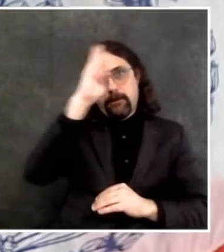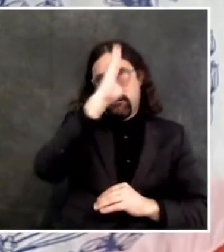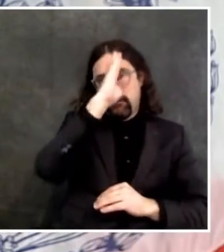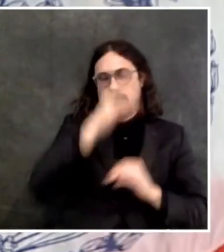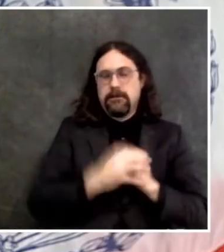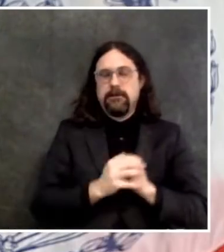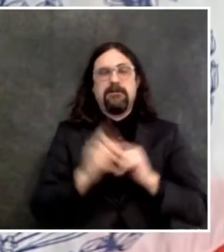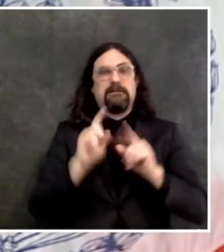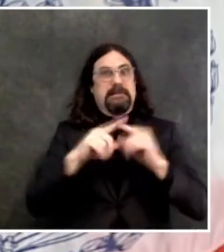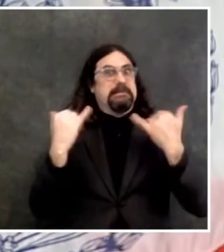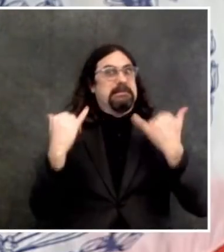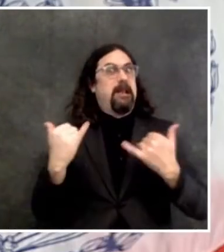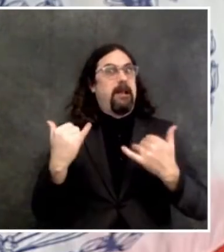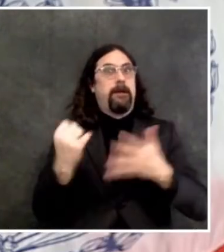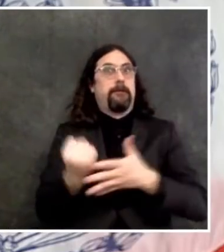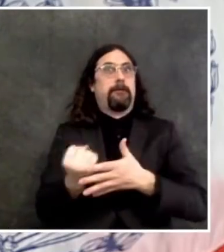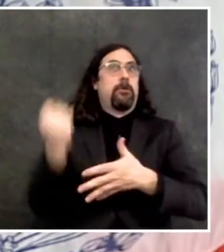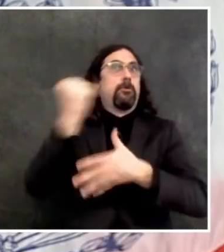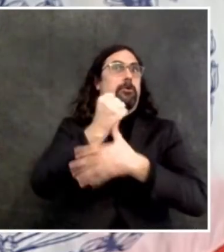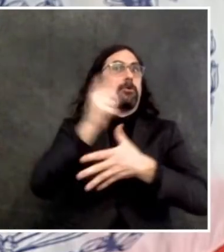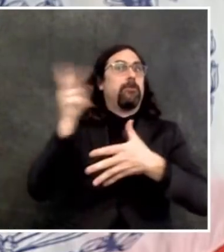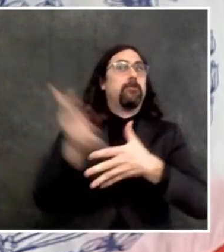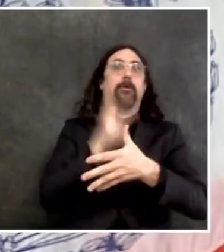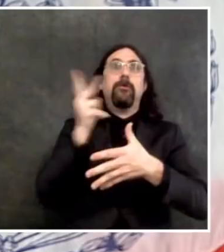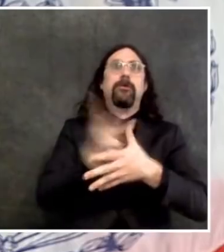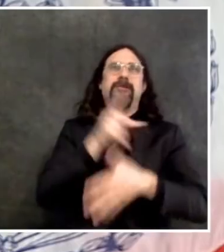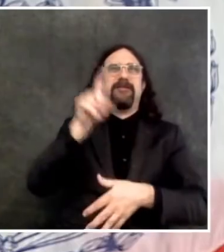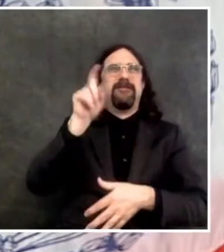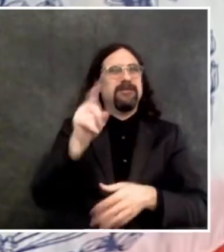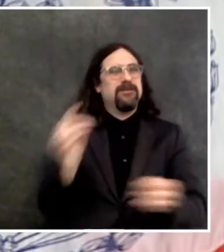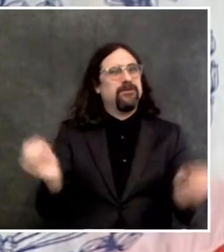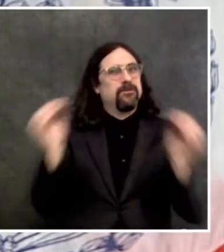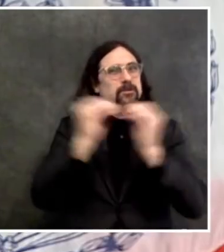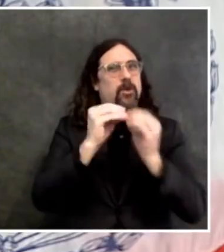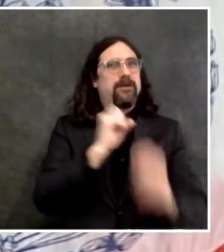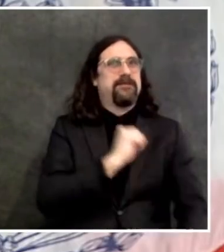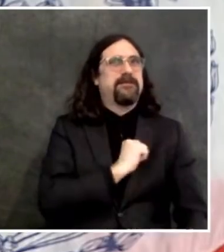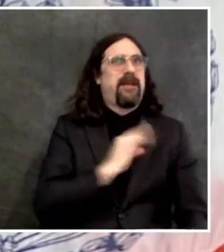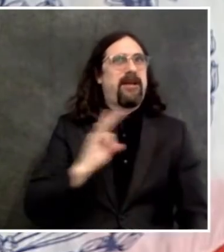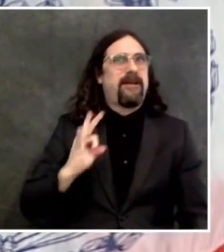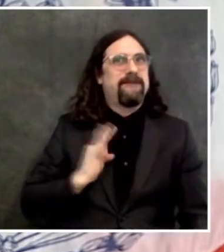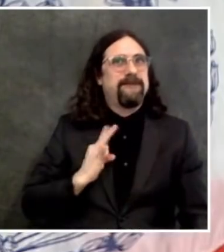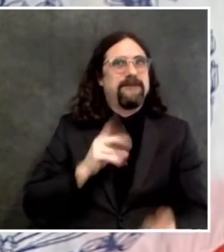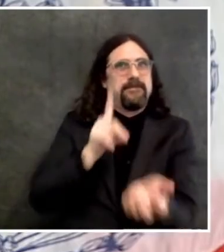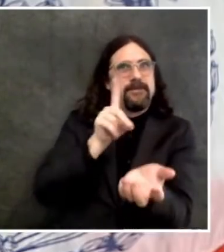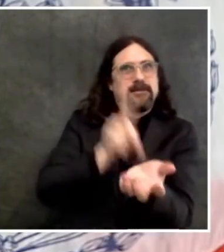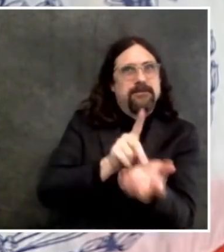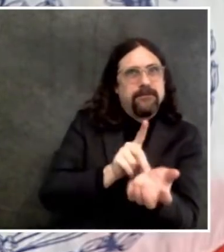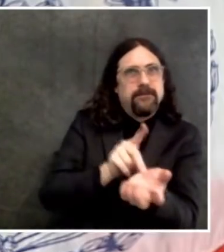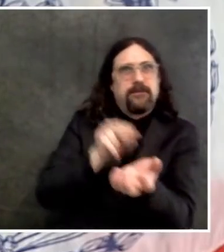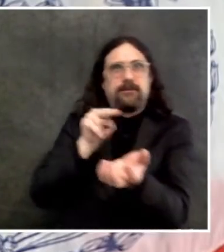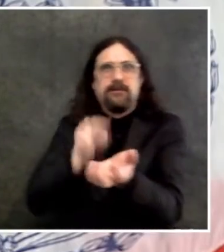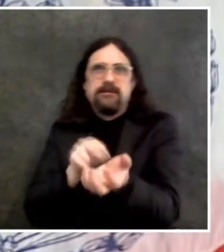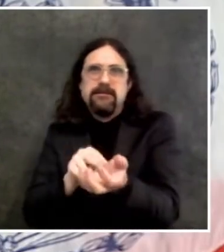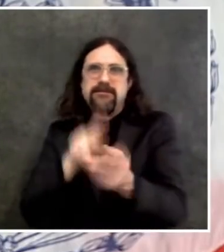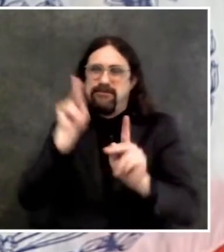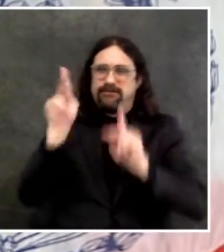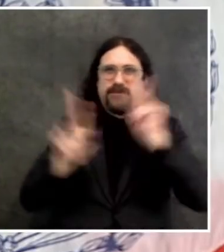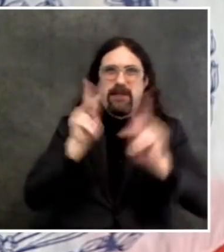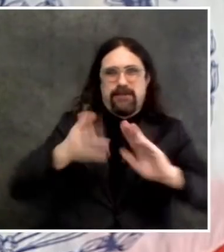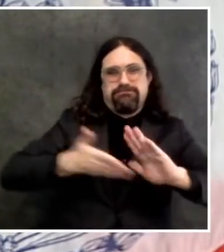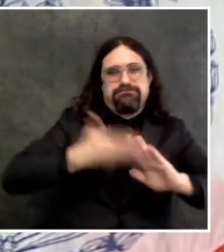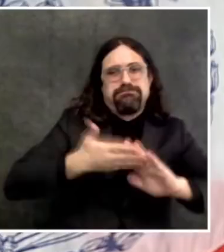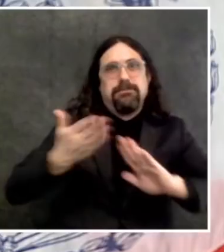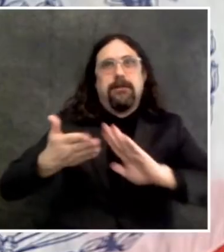thankful for the help we had received, and I immediately told him just how much more we're going to need. And I told him we will fight every minute of